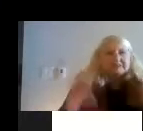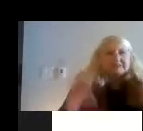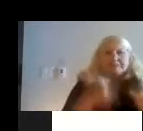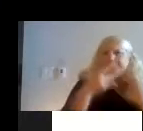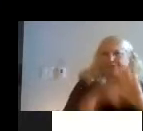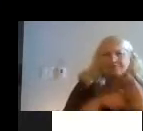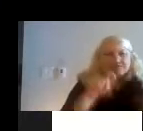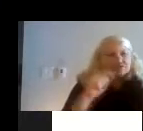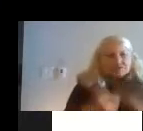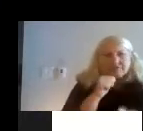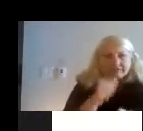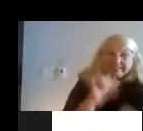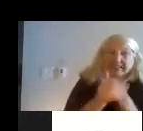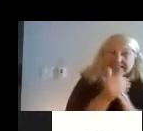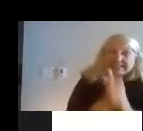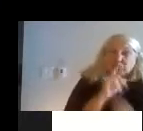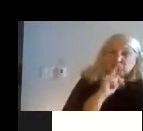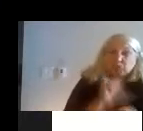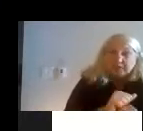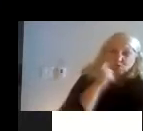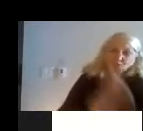that actually lead to real reconciliation.